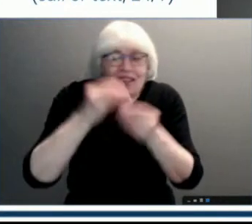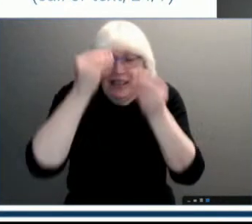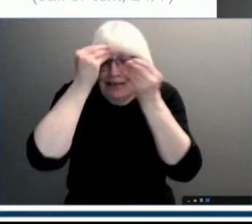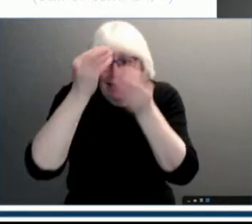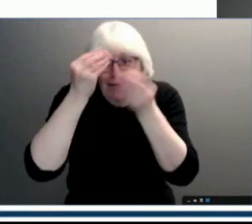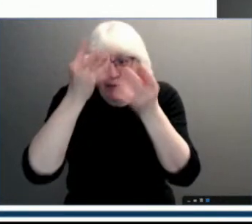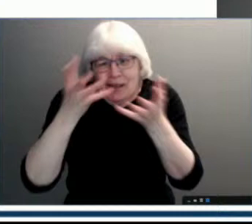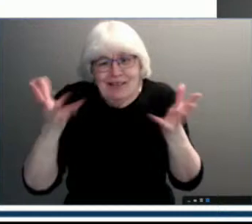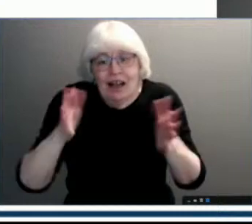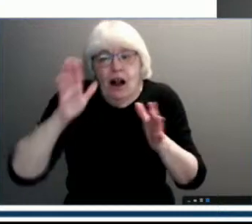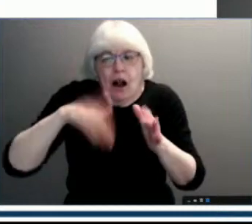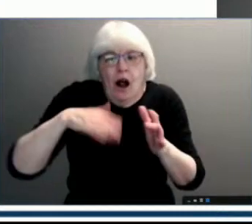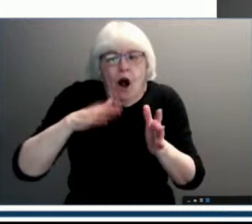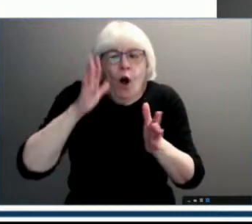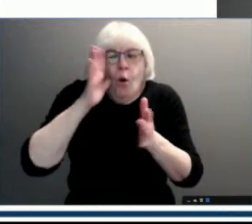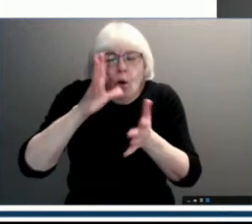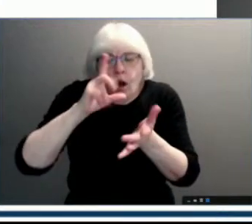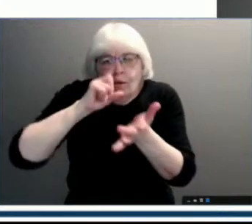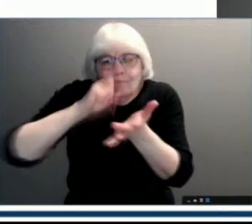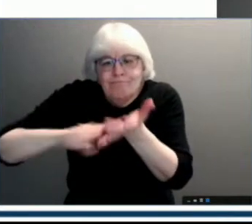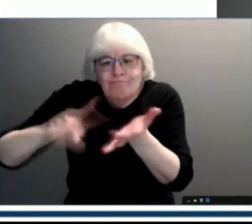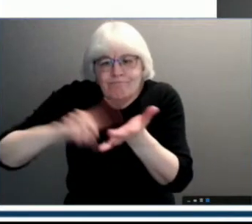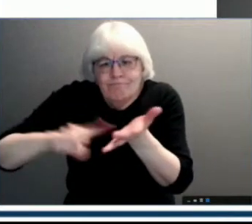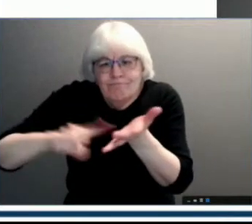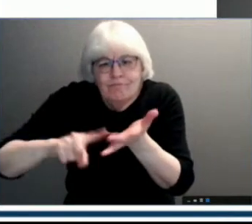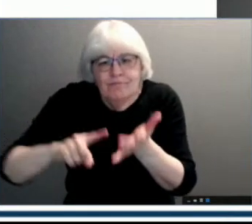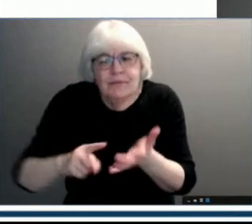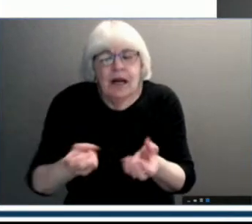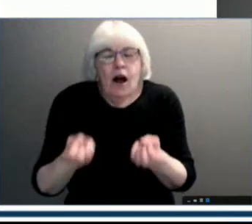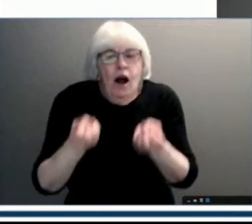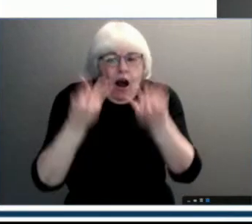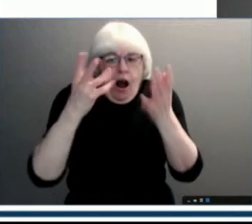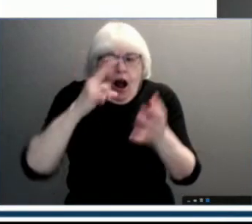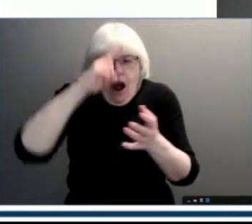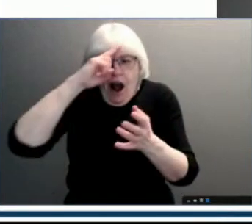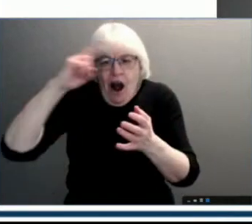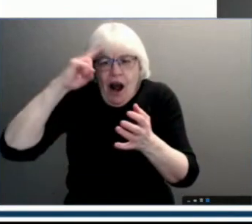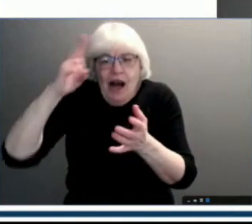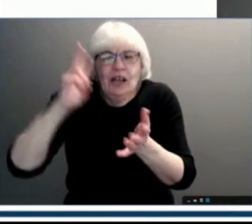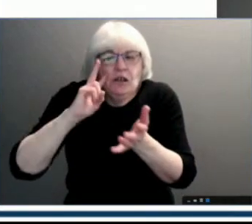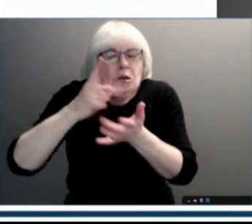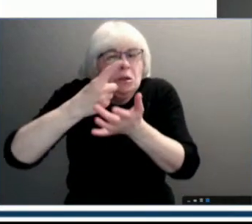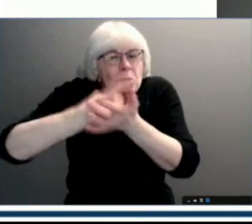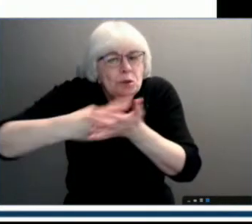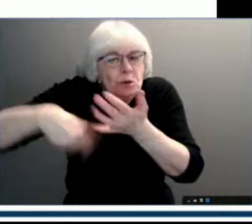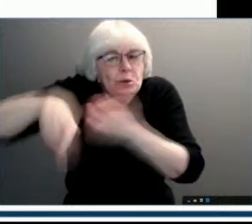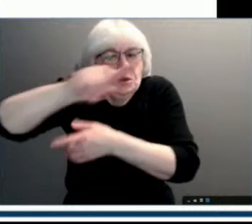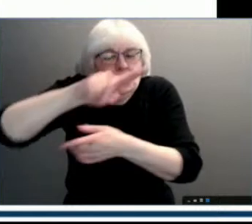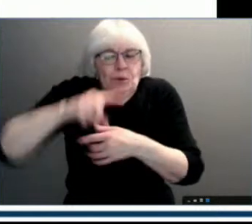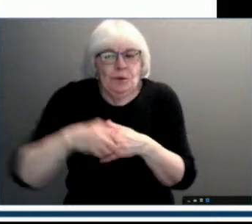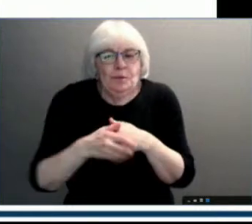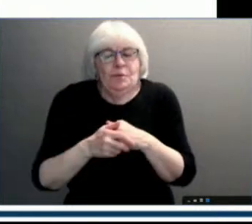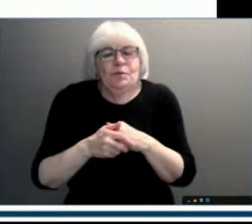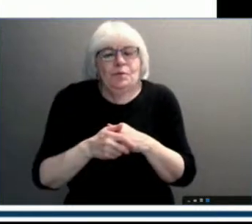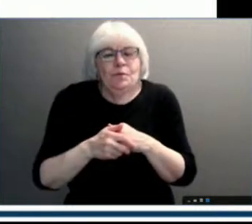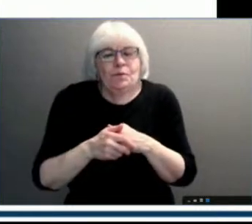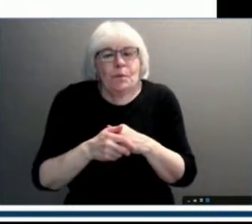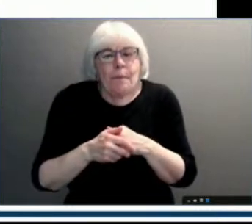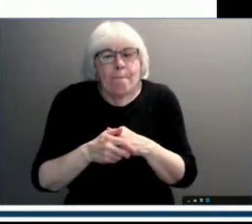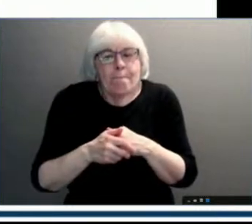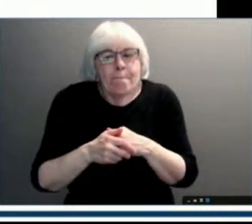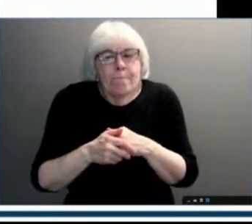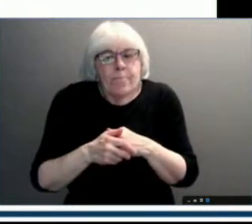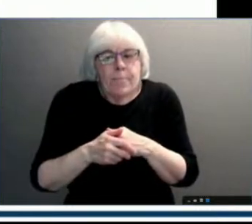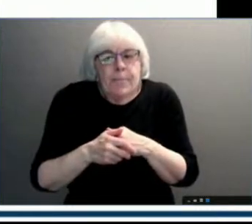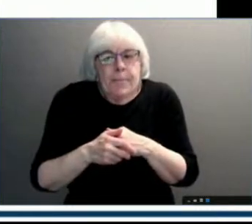detailed breakdown in our hospital cases next week. Next, we'll move to Taryn Grant with CBC. Go ahead, Taryn.